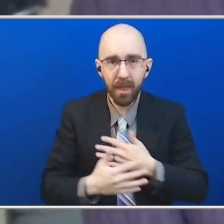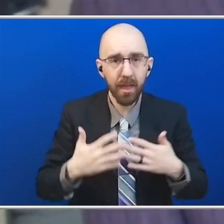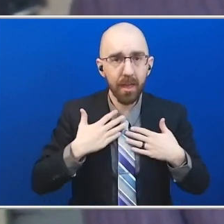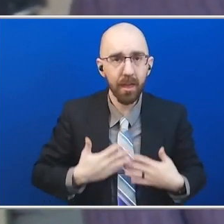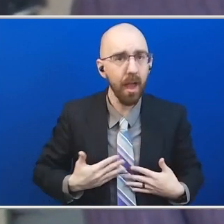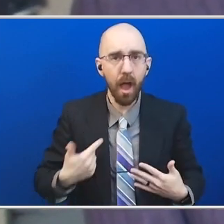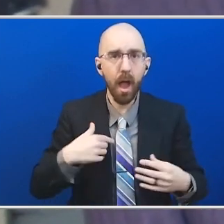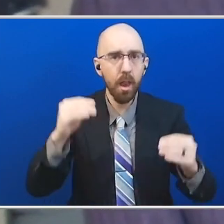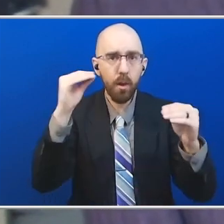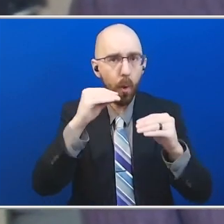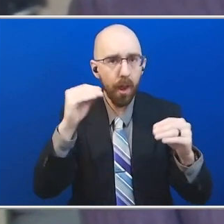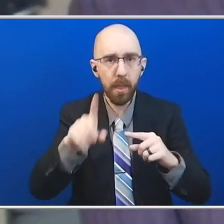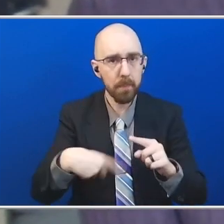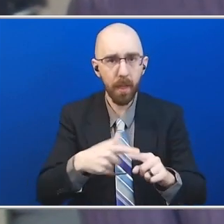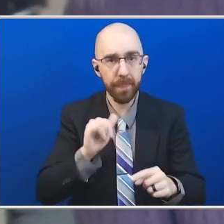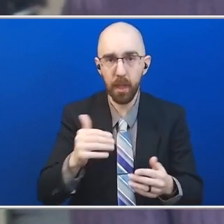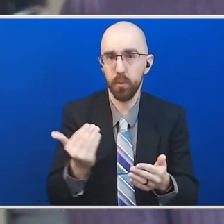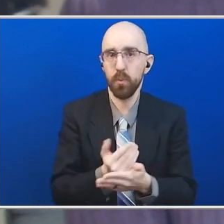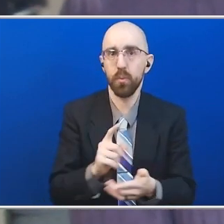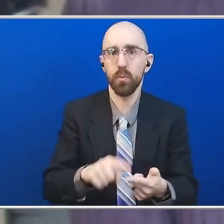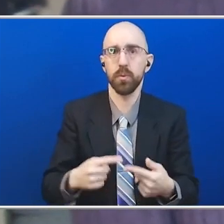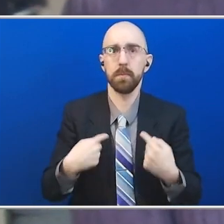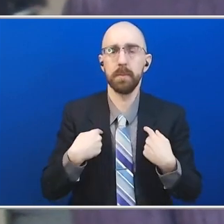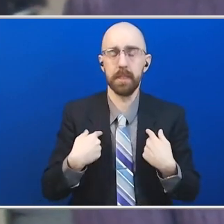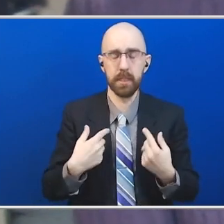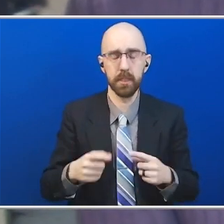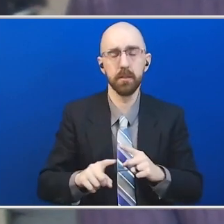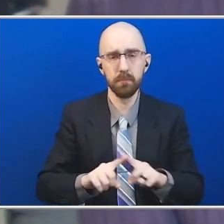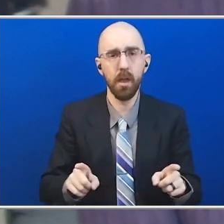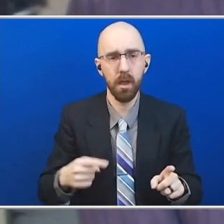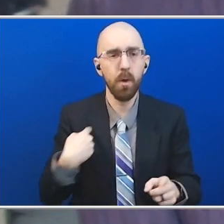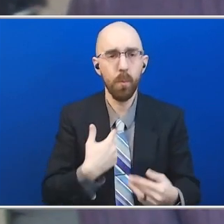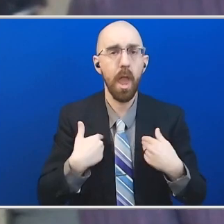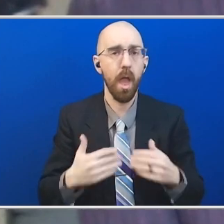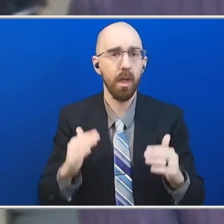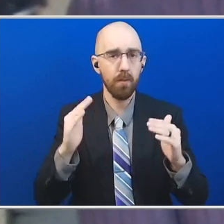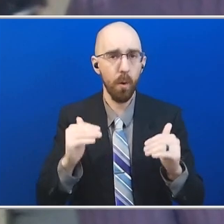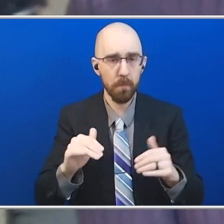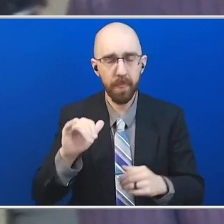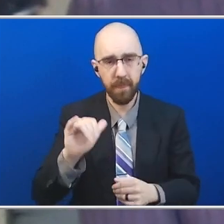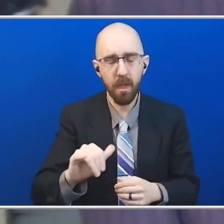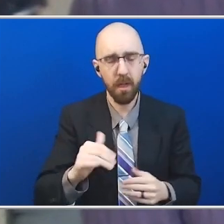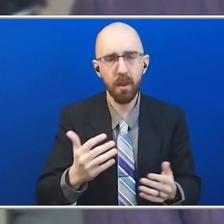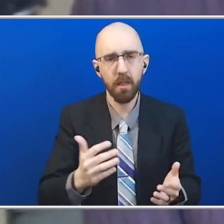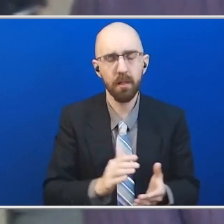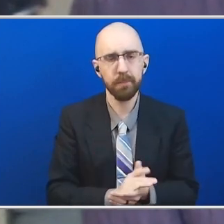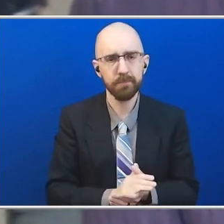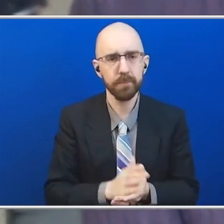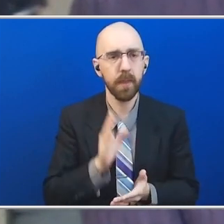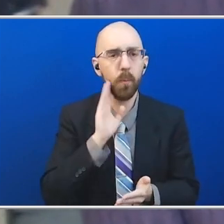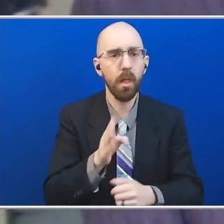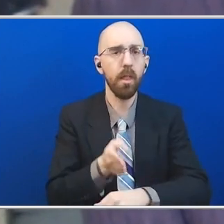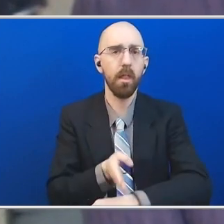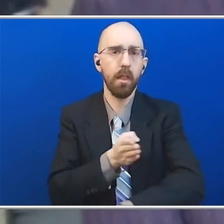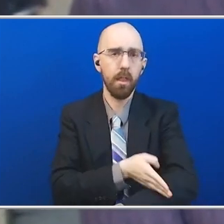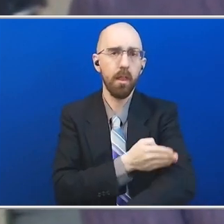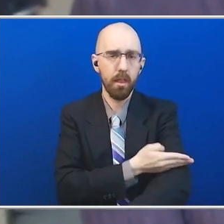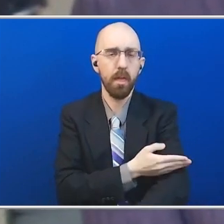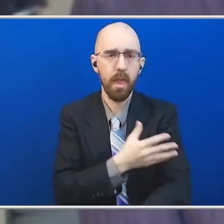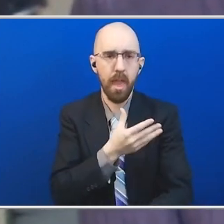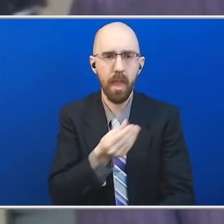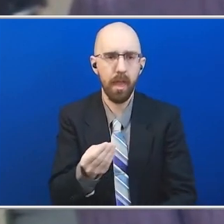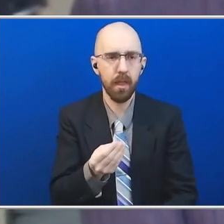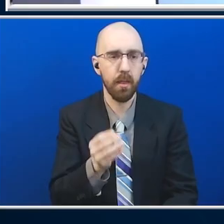that. That was new to me. But we have hope that it'll get better and better, and then they'll be